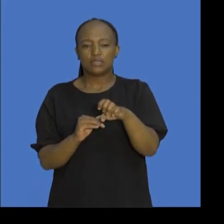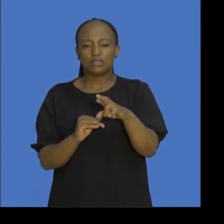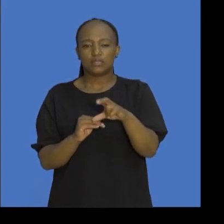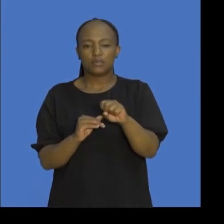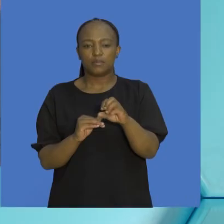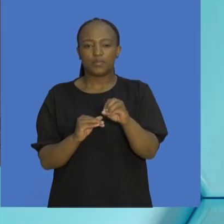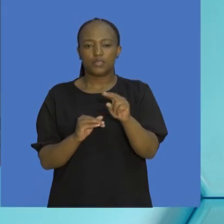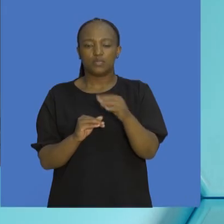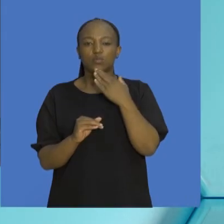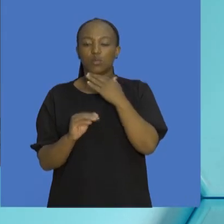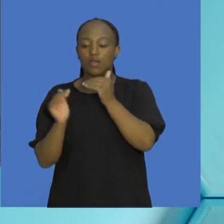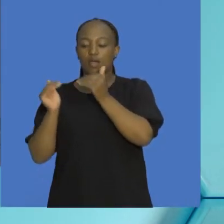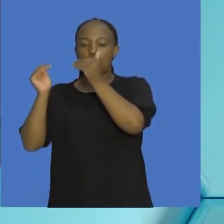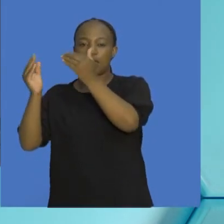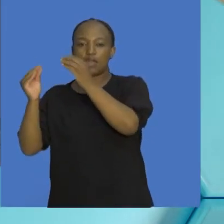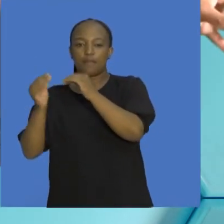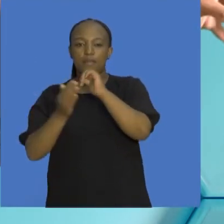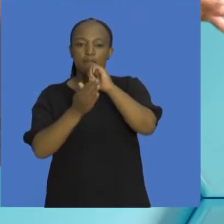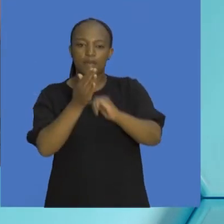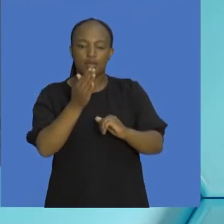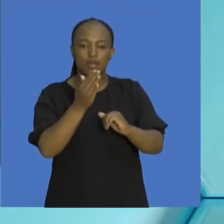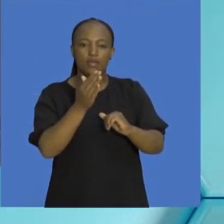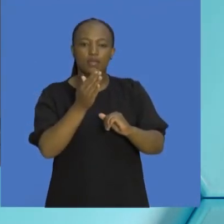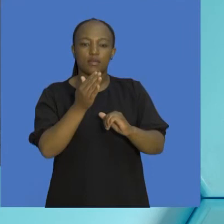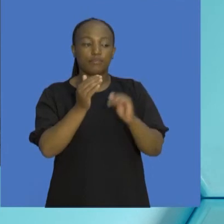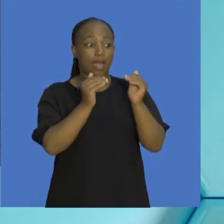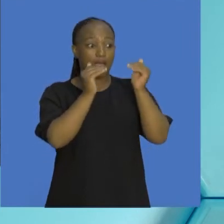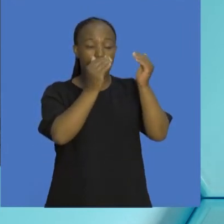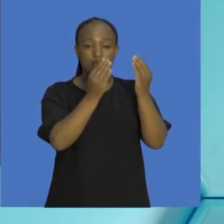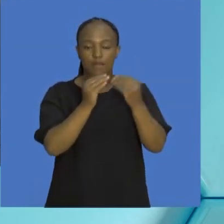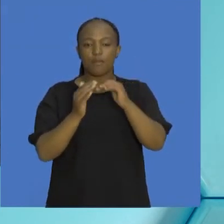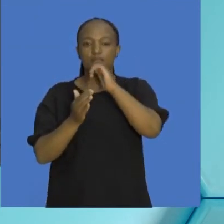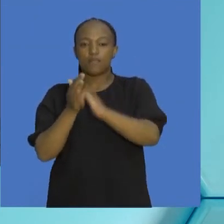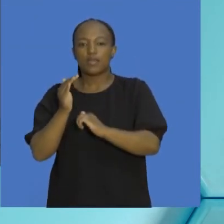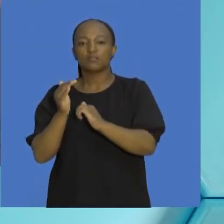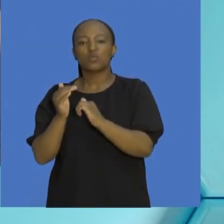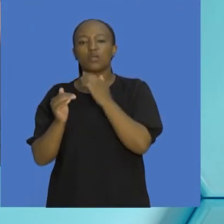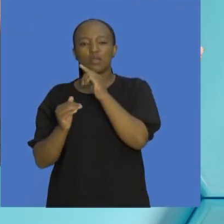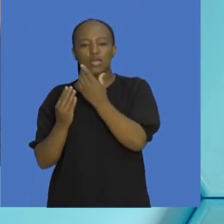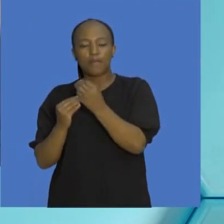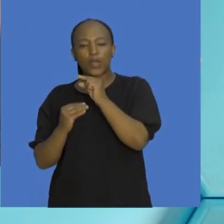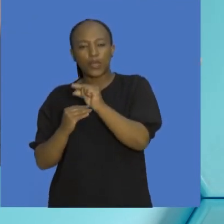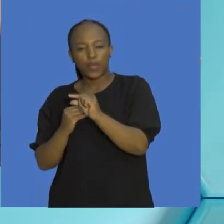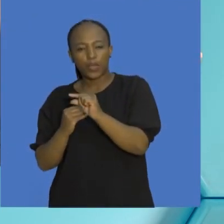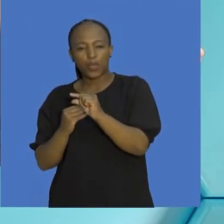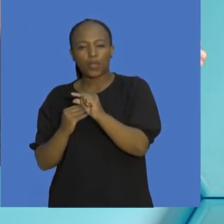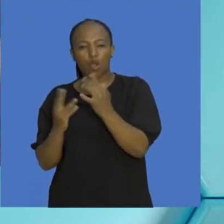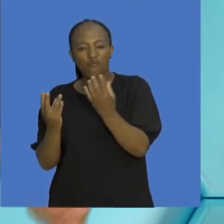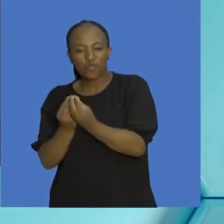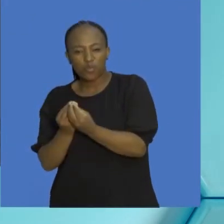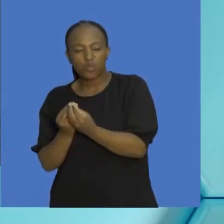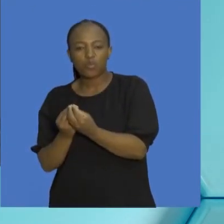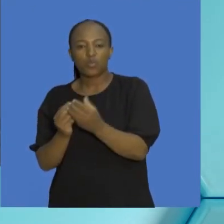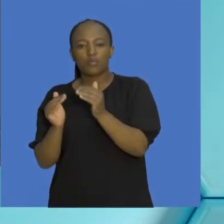It's kind of your range. The highest minus the smallest one. That's the spread of the data. Okay.